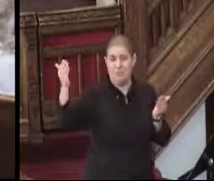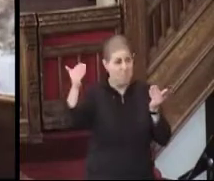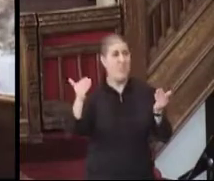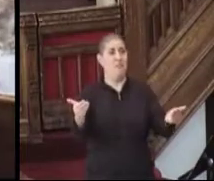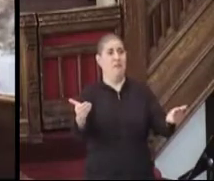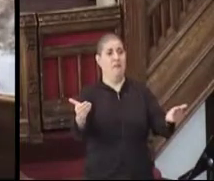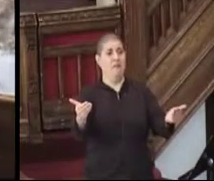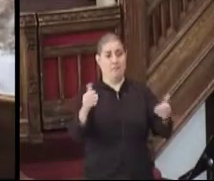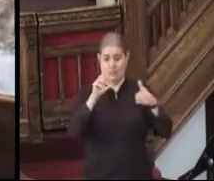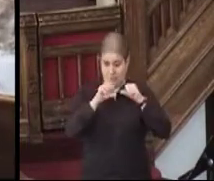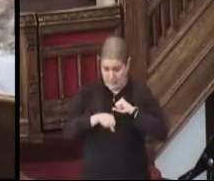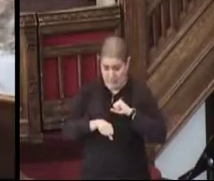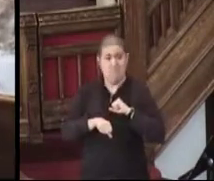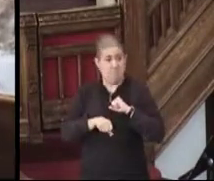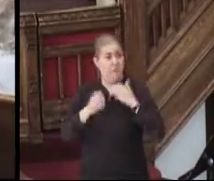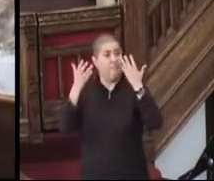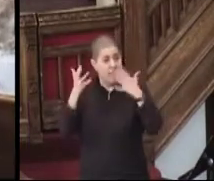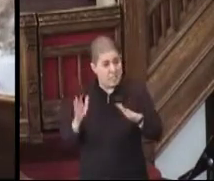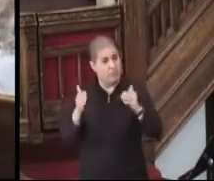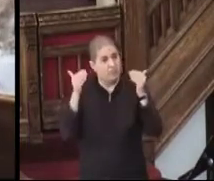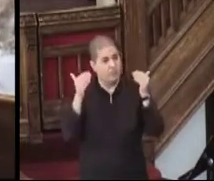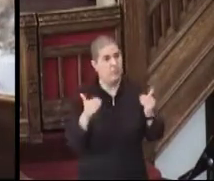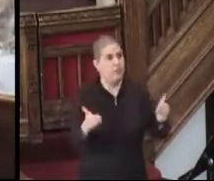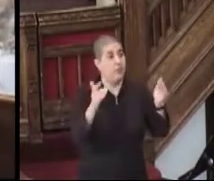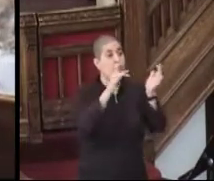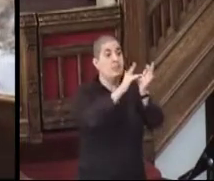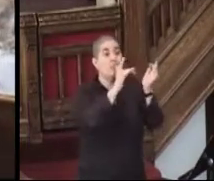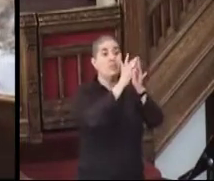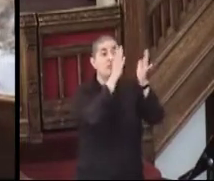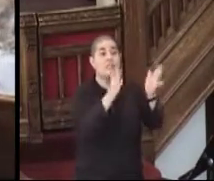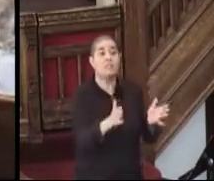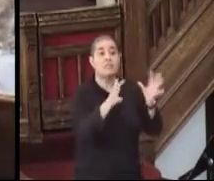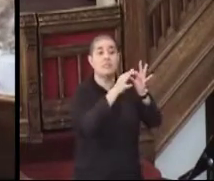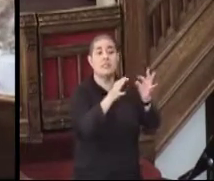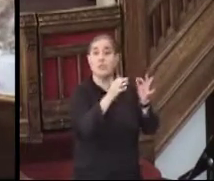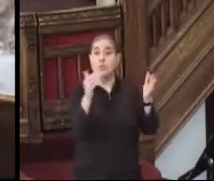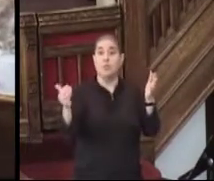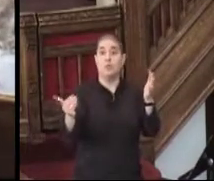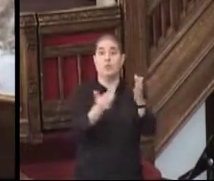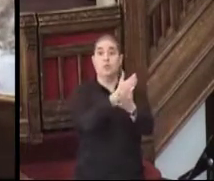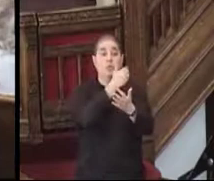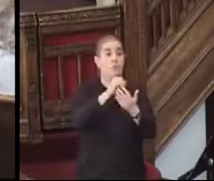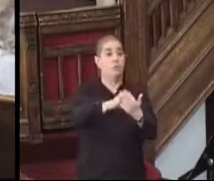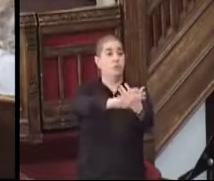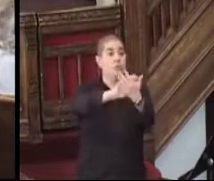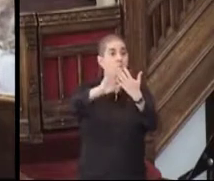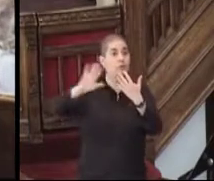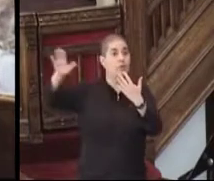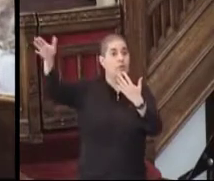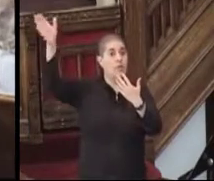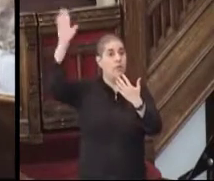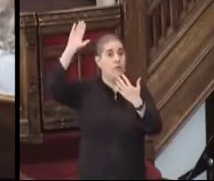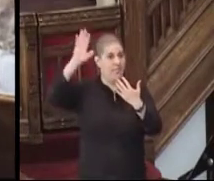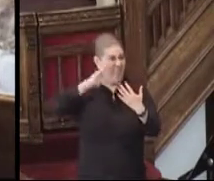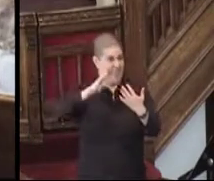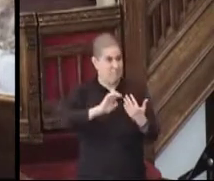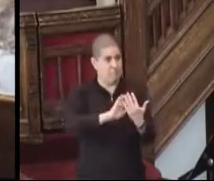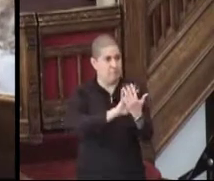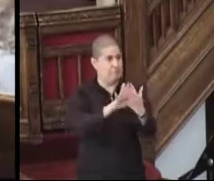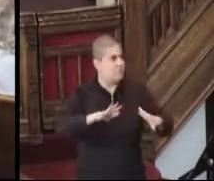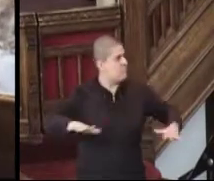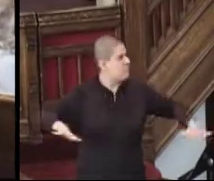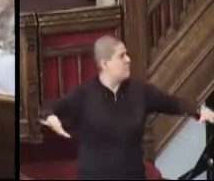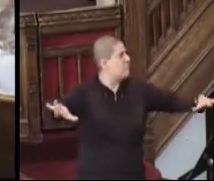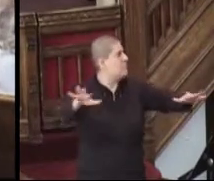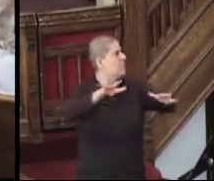on. Jesus is saying that it is our duty to proclaim this new realm of God. This realm of God that